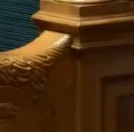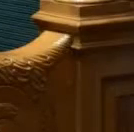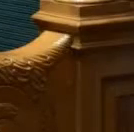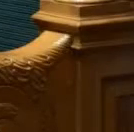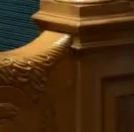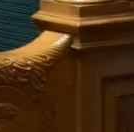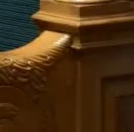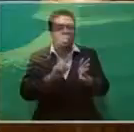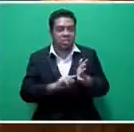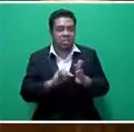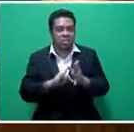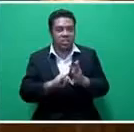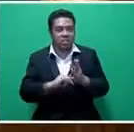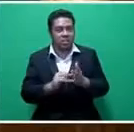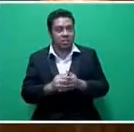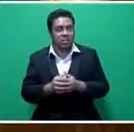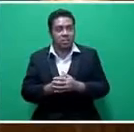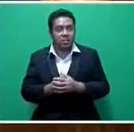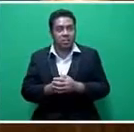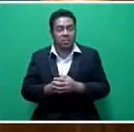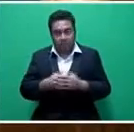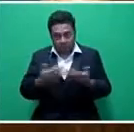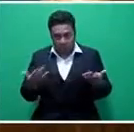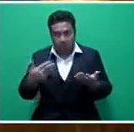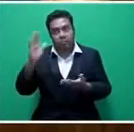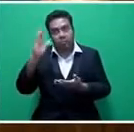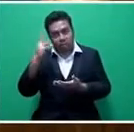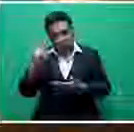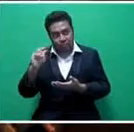deliver her statement. You have the floor, ma'am.